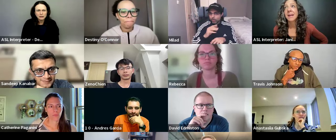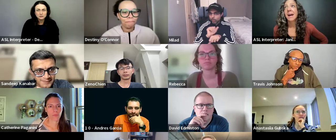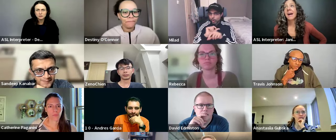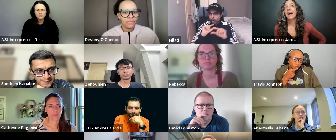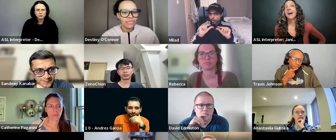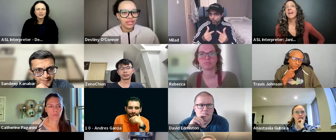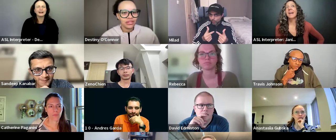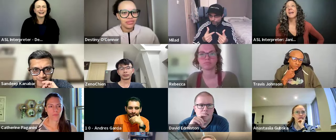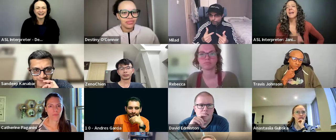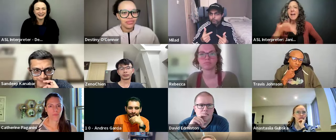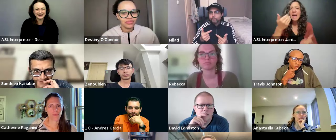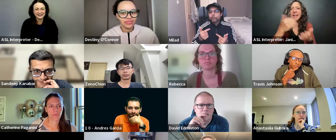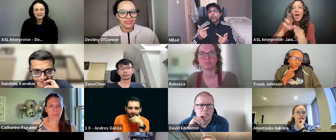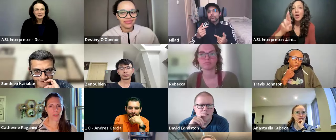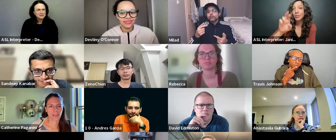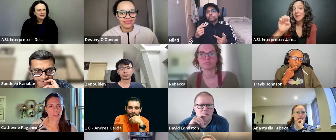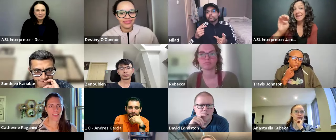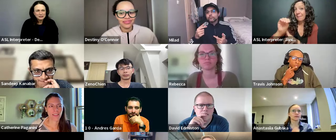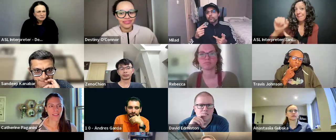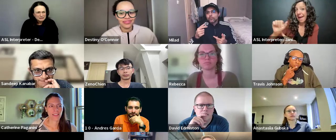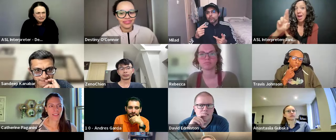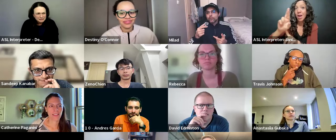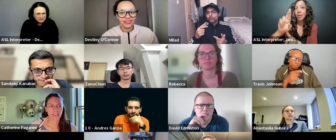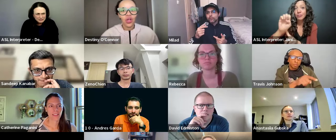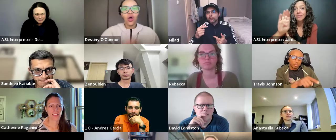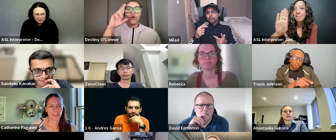Reba? I still don't know who.